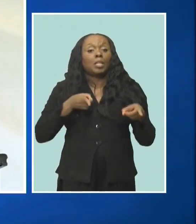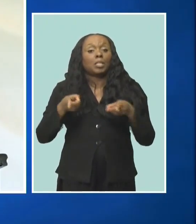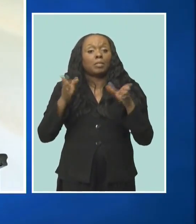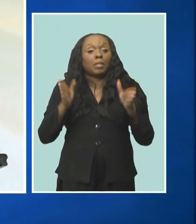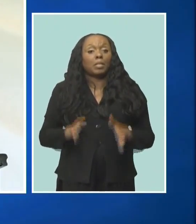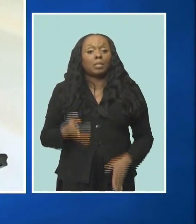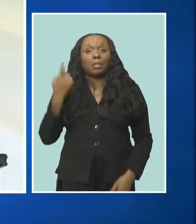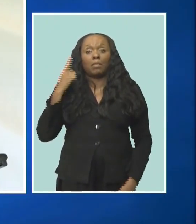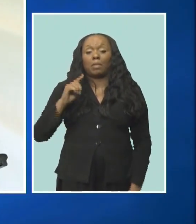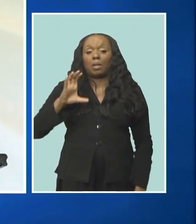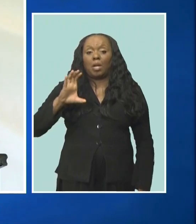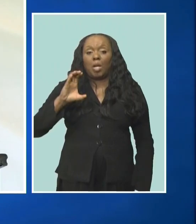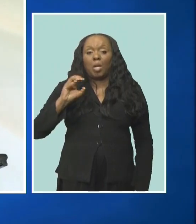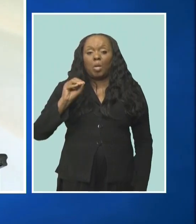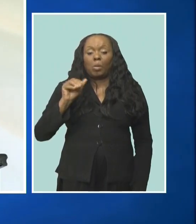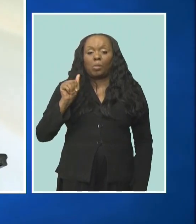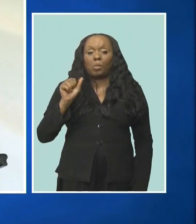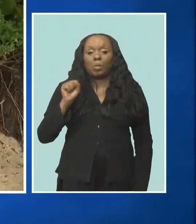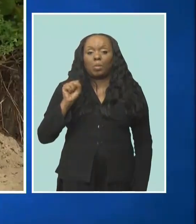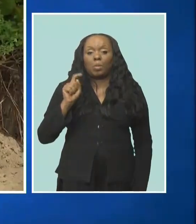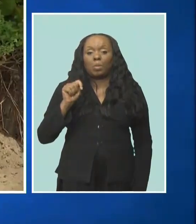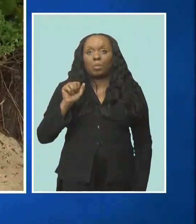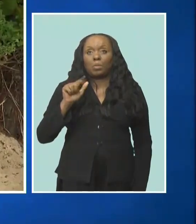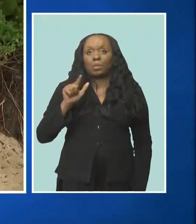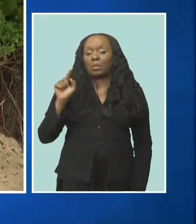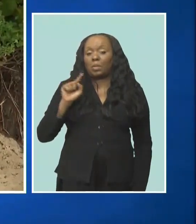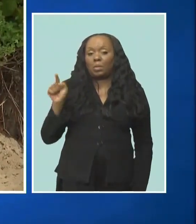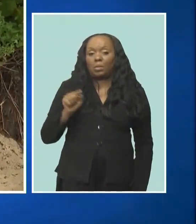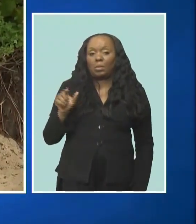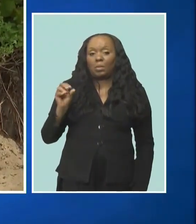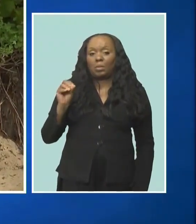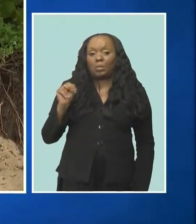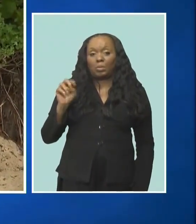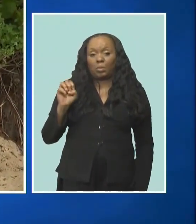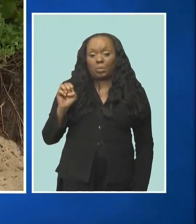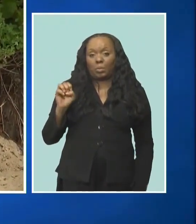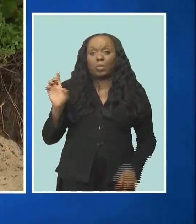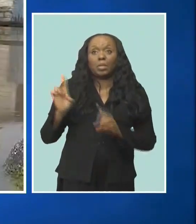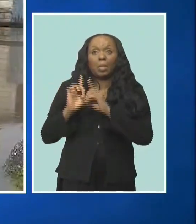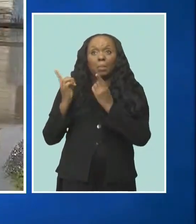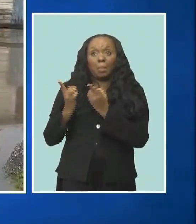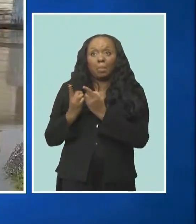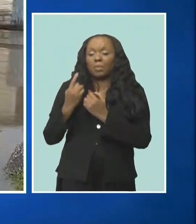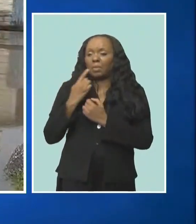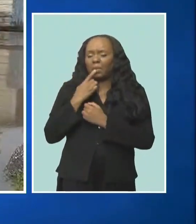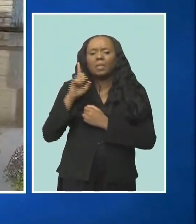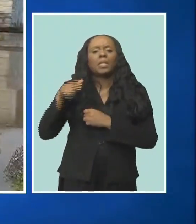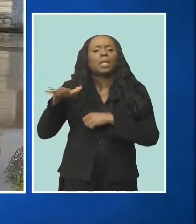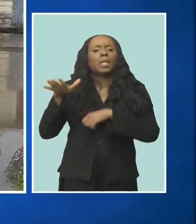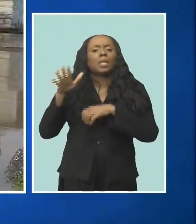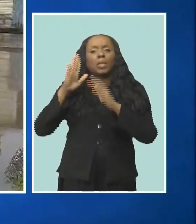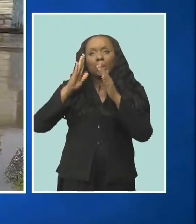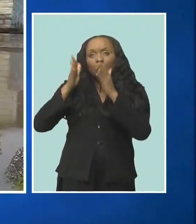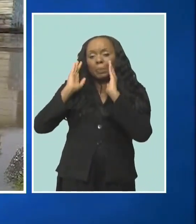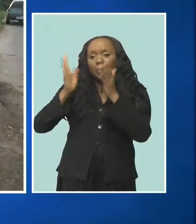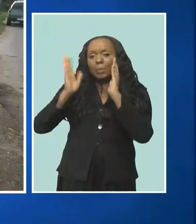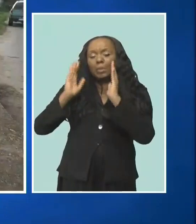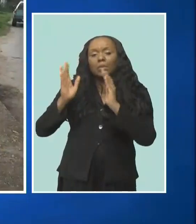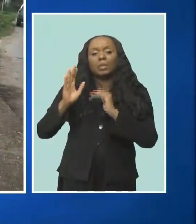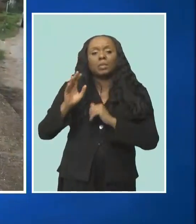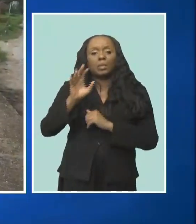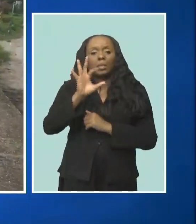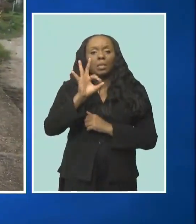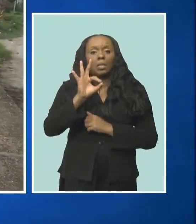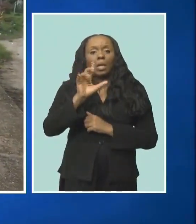Zone Management Unit, Dr. Leo Brewster, says in addition to coastal hazards, Barbadians also need to pay attention to flash floods, sea